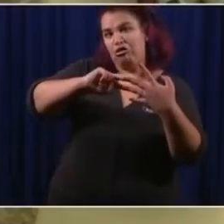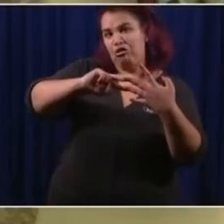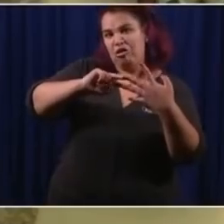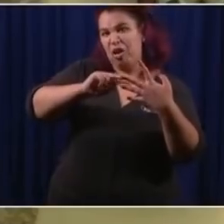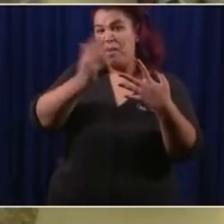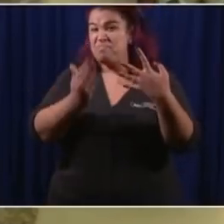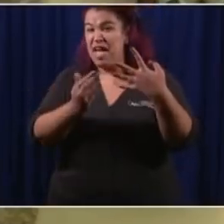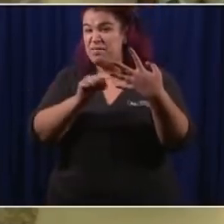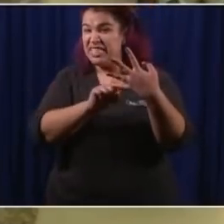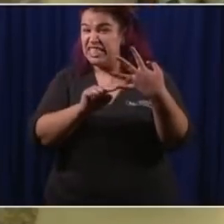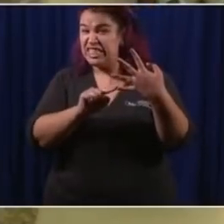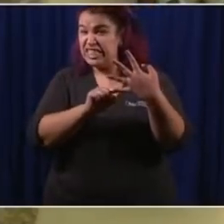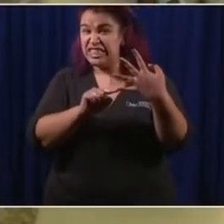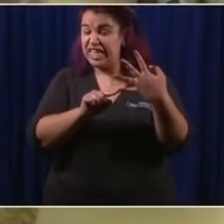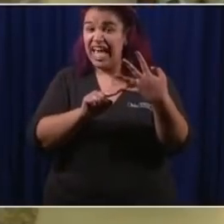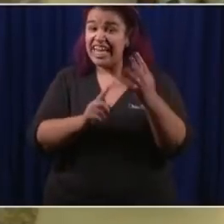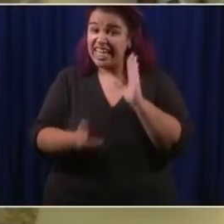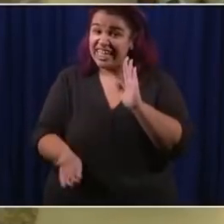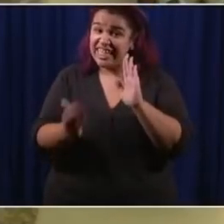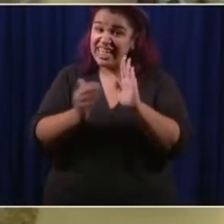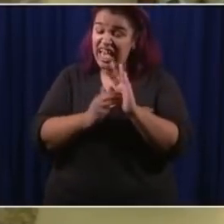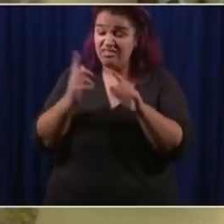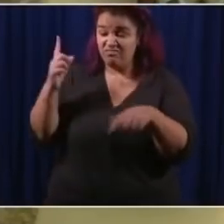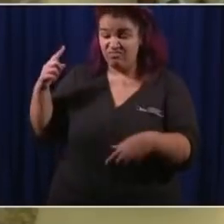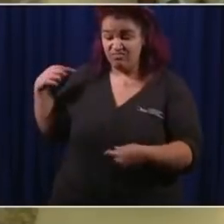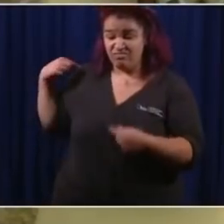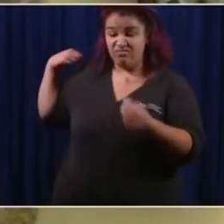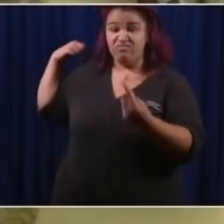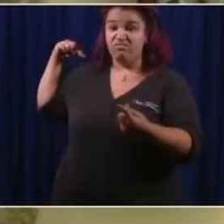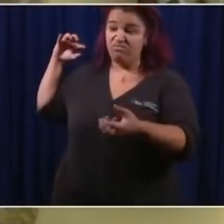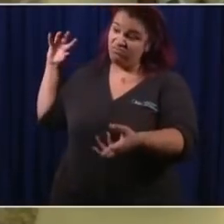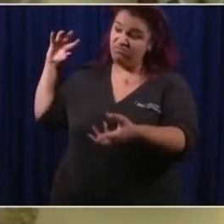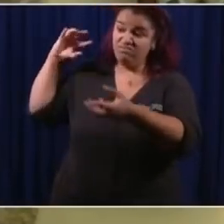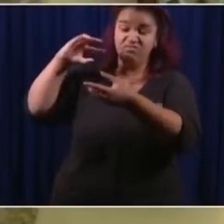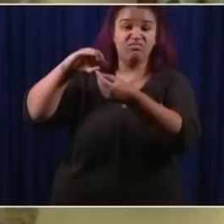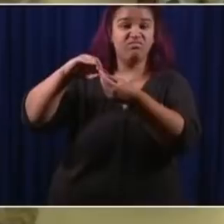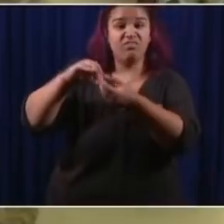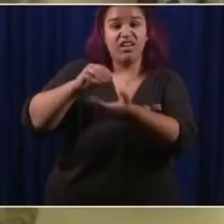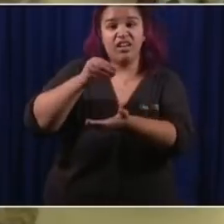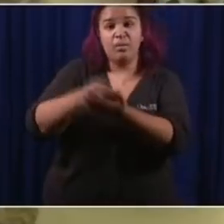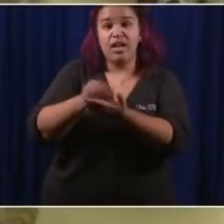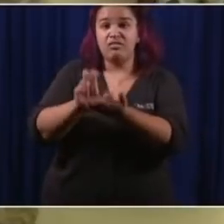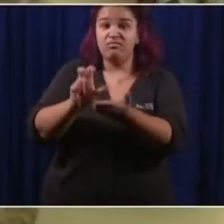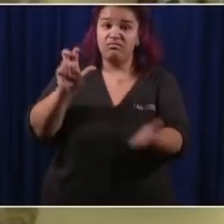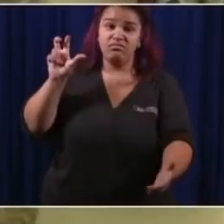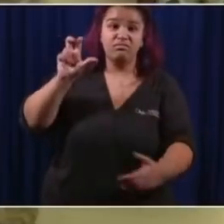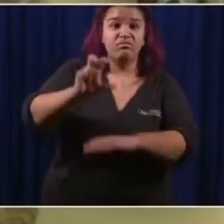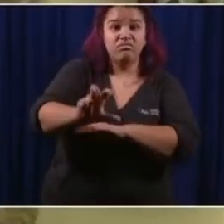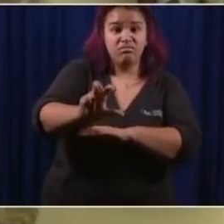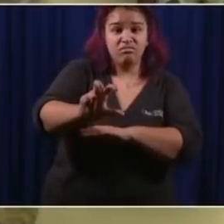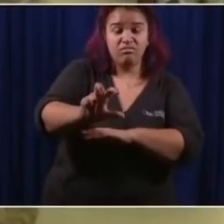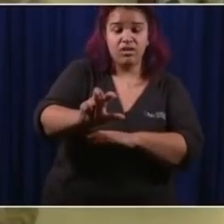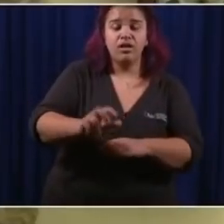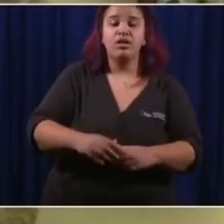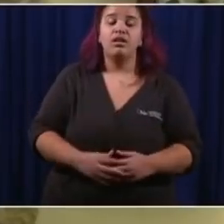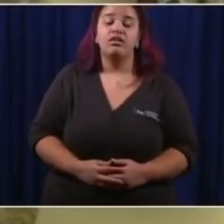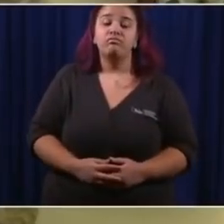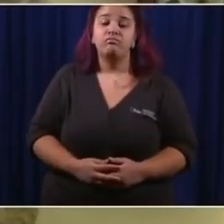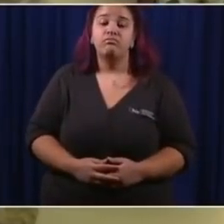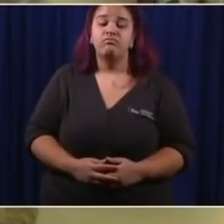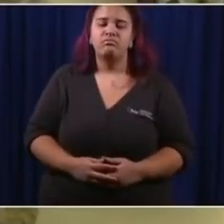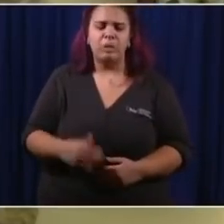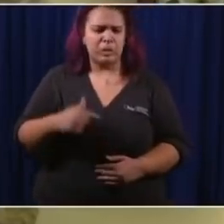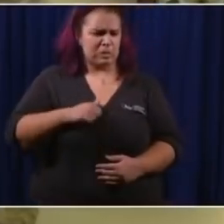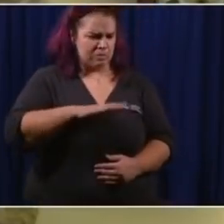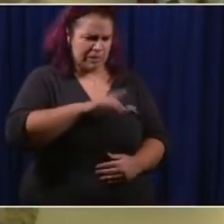be retroactive. So, the first check would be up until that point in time. I've made it clear to my